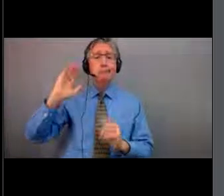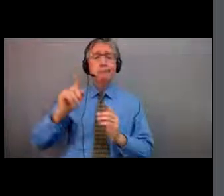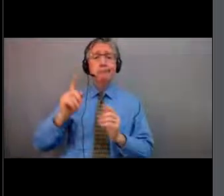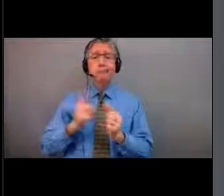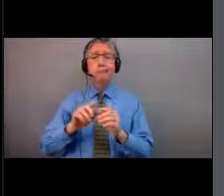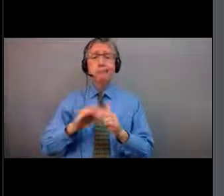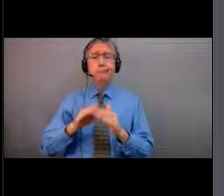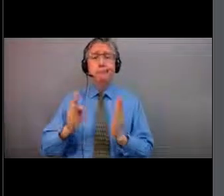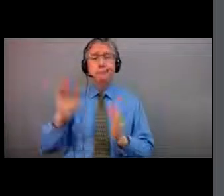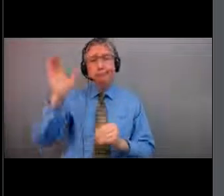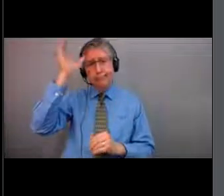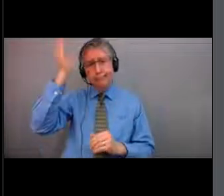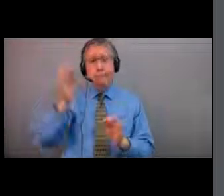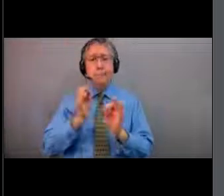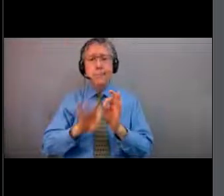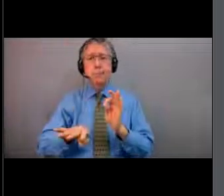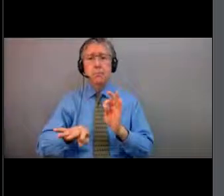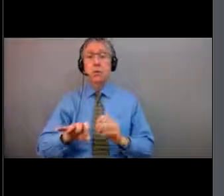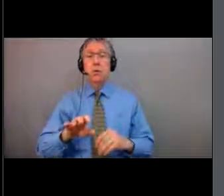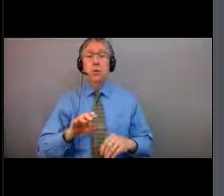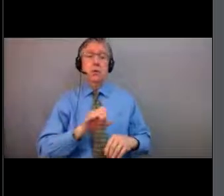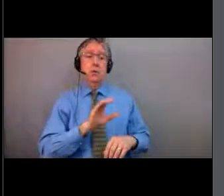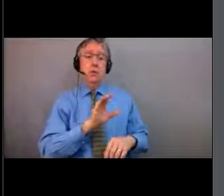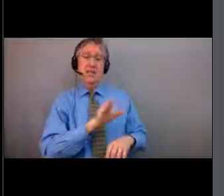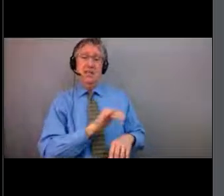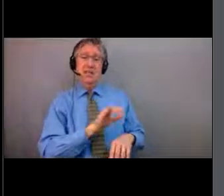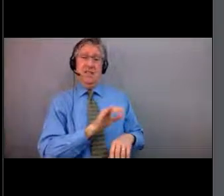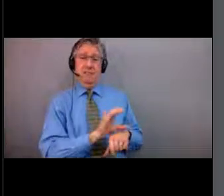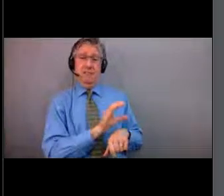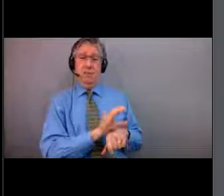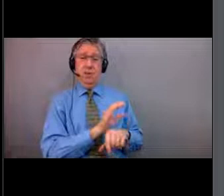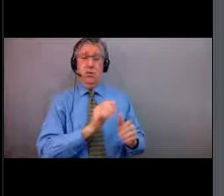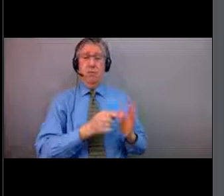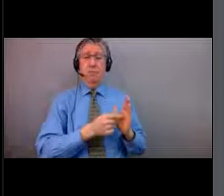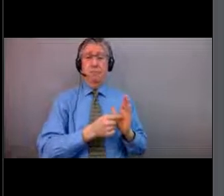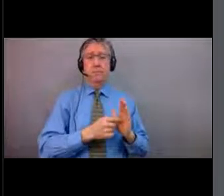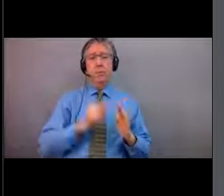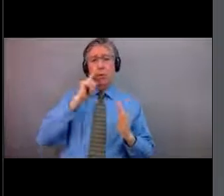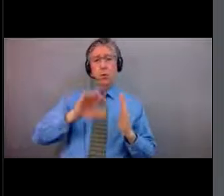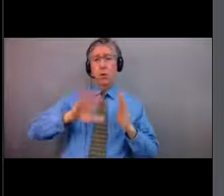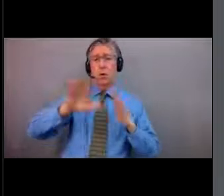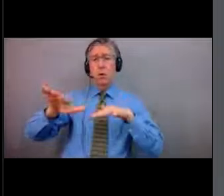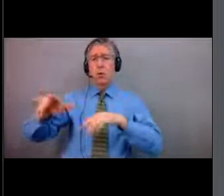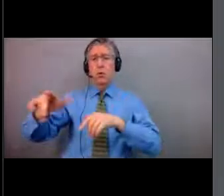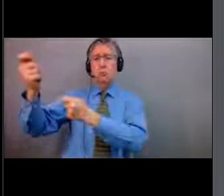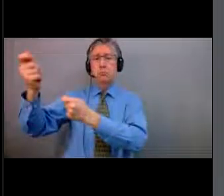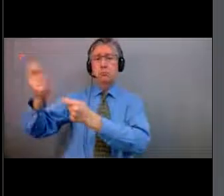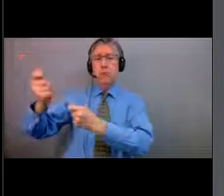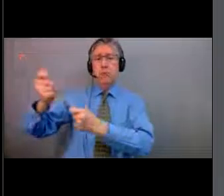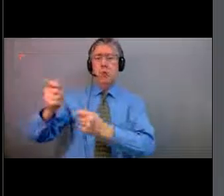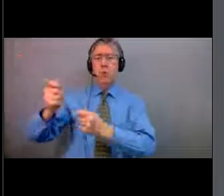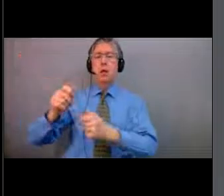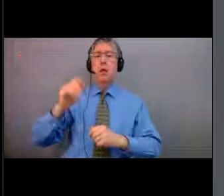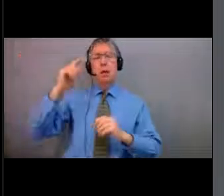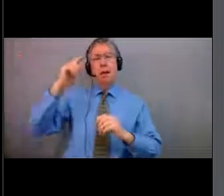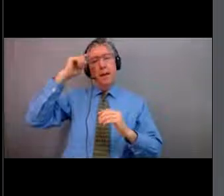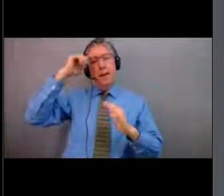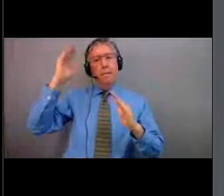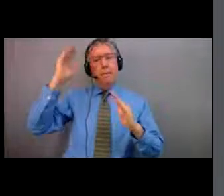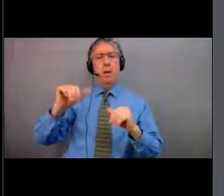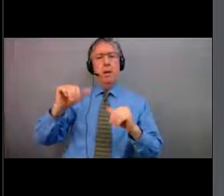generation of models simulated an ocean uptake that was relatively constant and